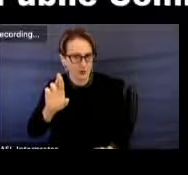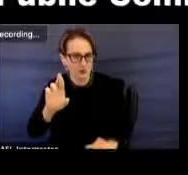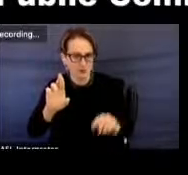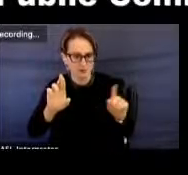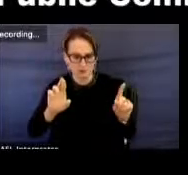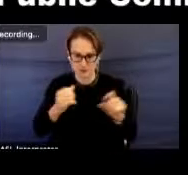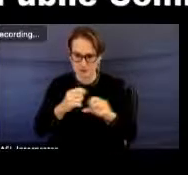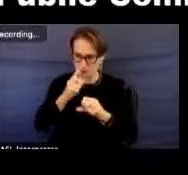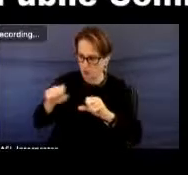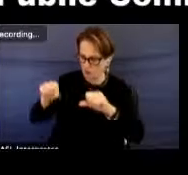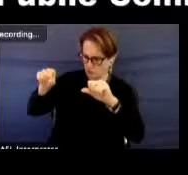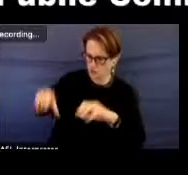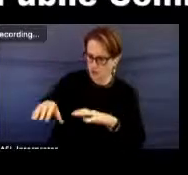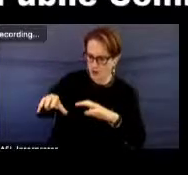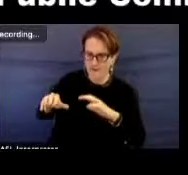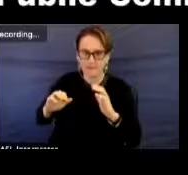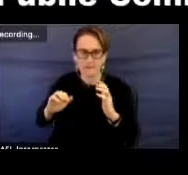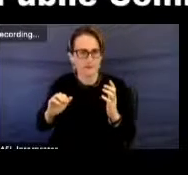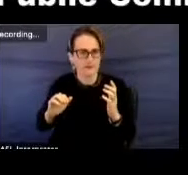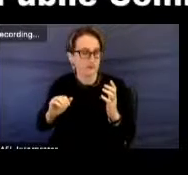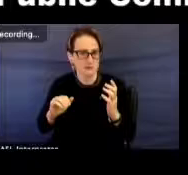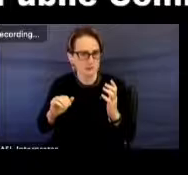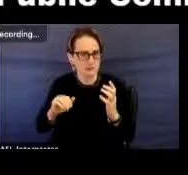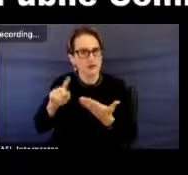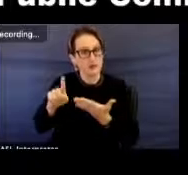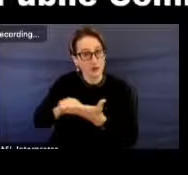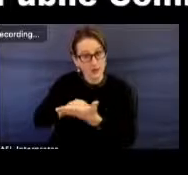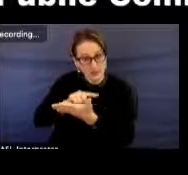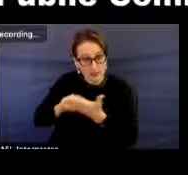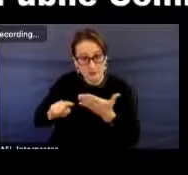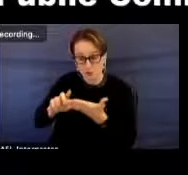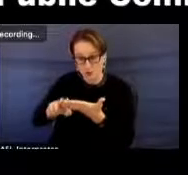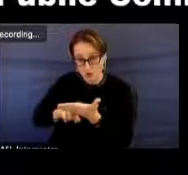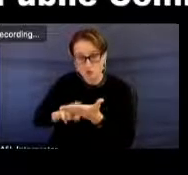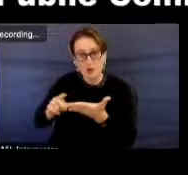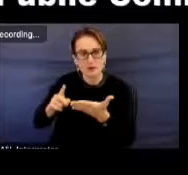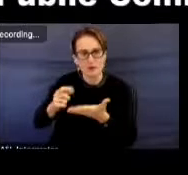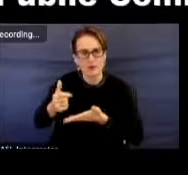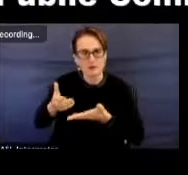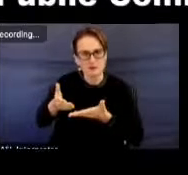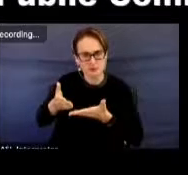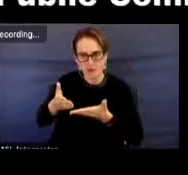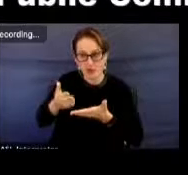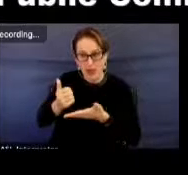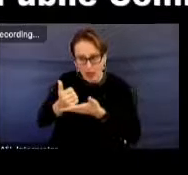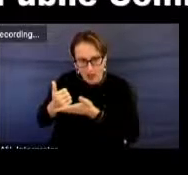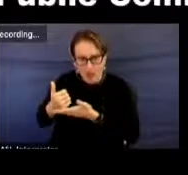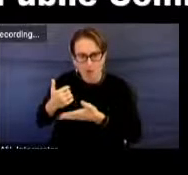interest upon termination of the contract, for any reason. So that I think